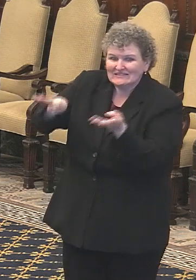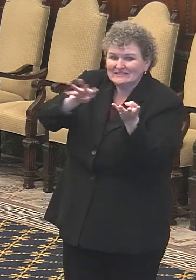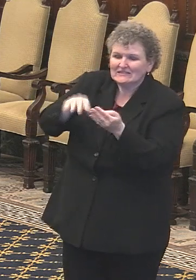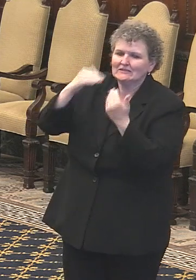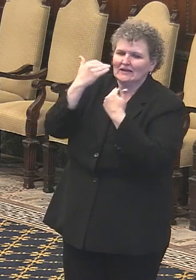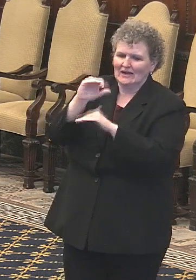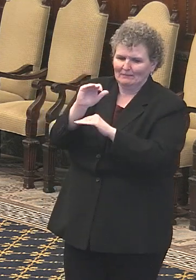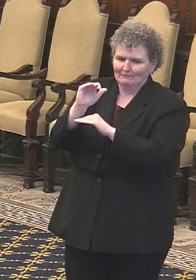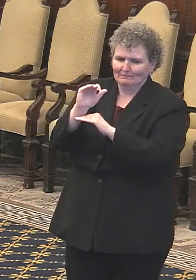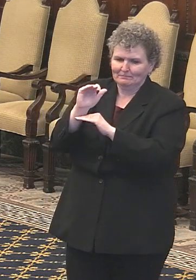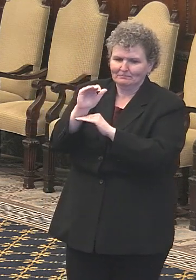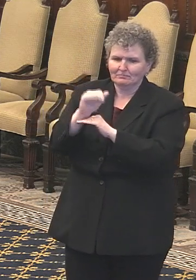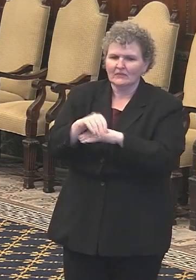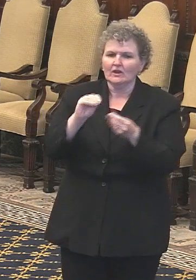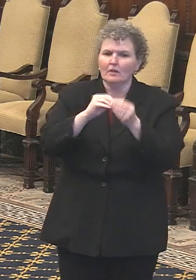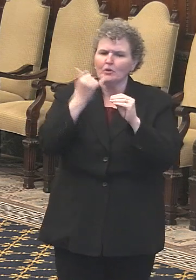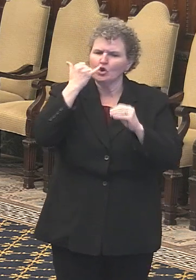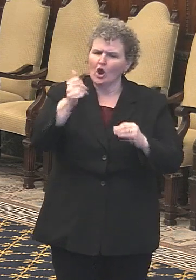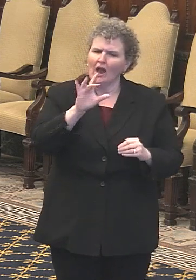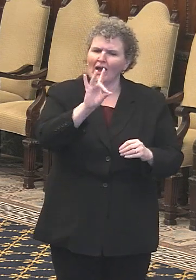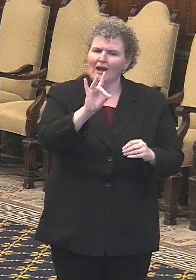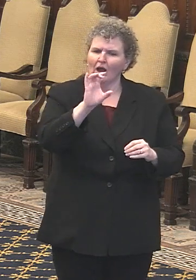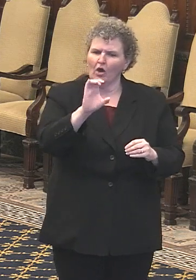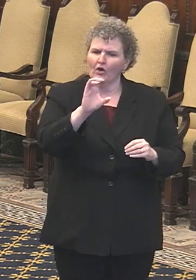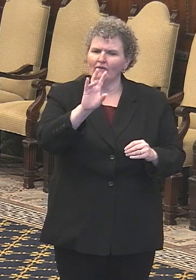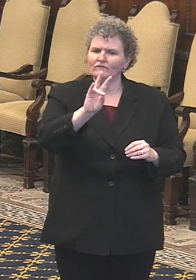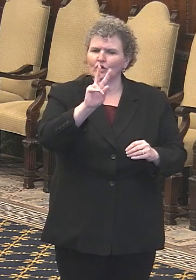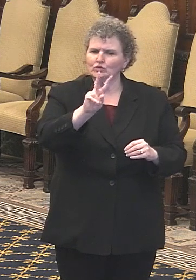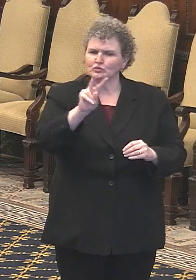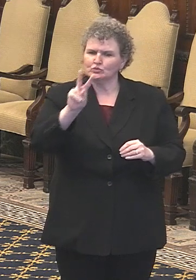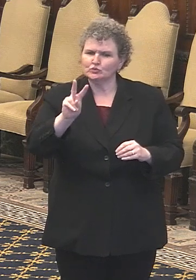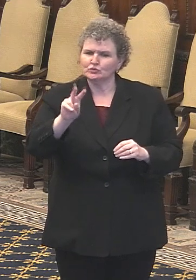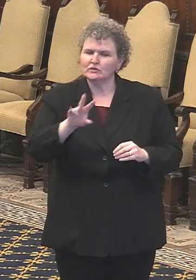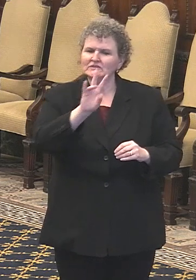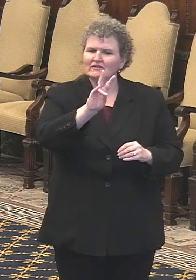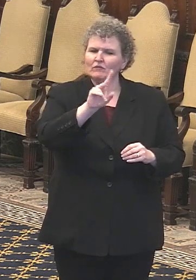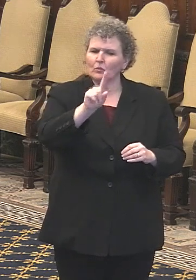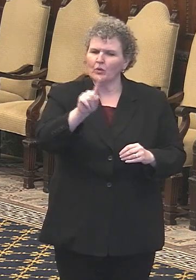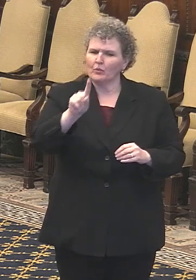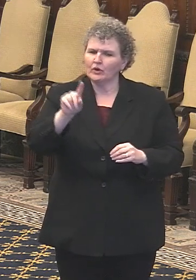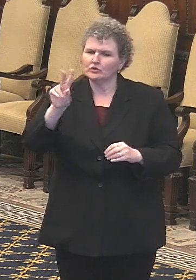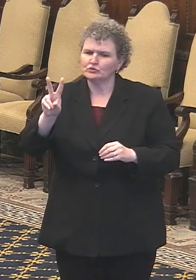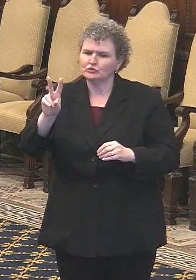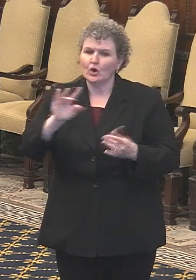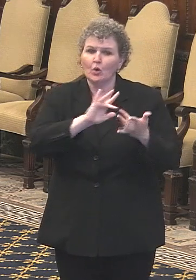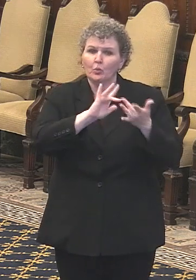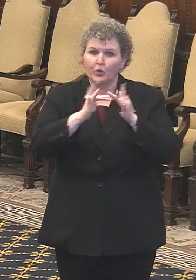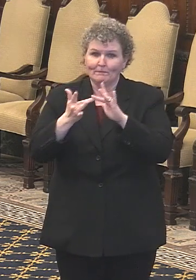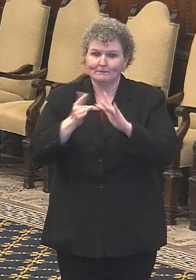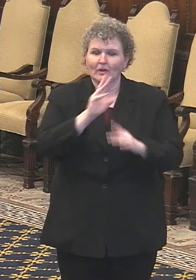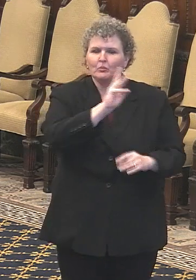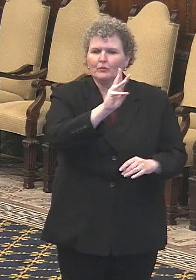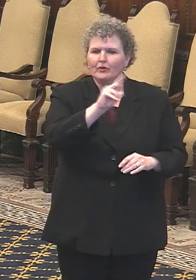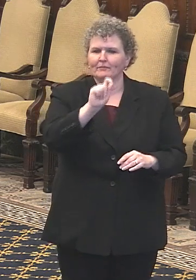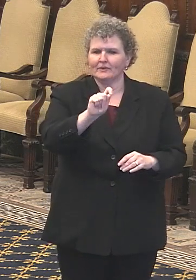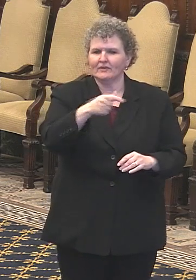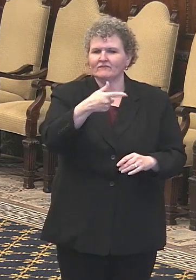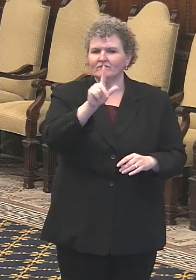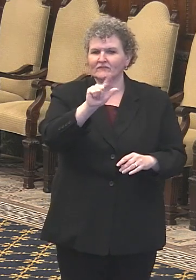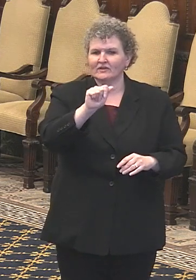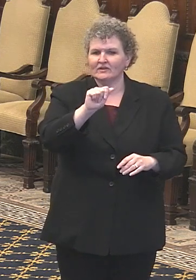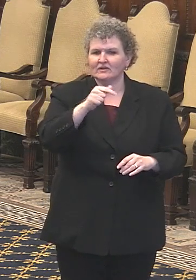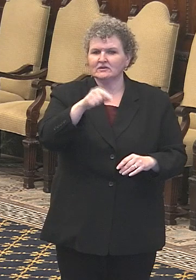website, phila.gov/COVID, and there are links and phone numbers to all the different sites where testing is available. Now, the hospital data says